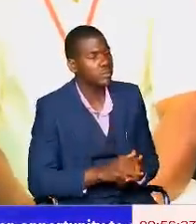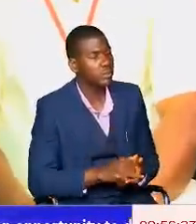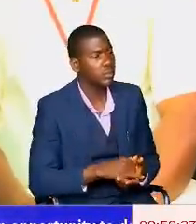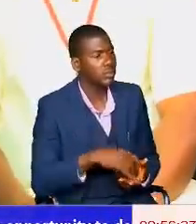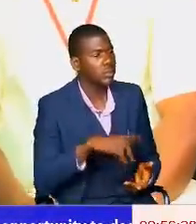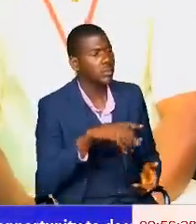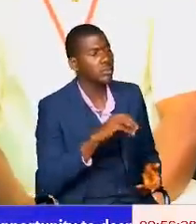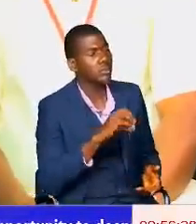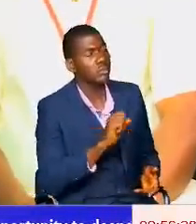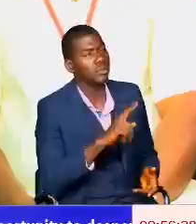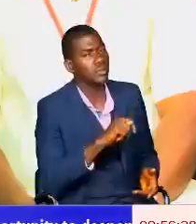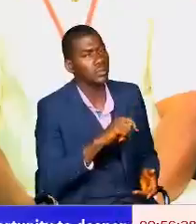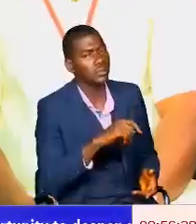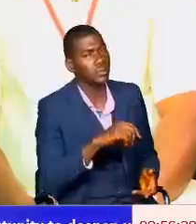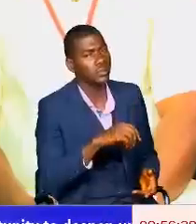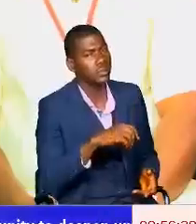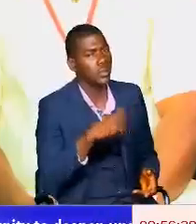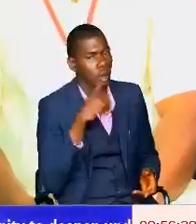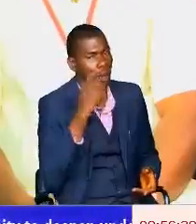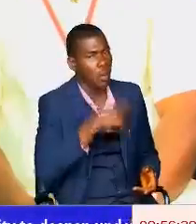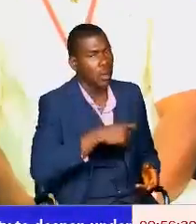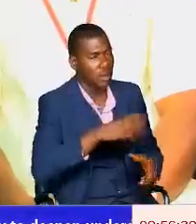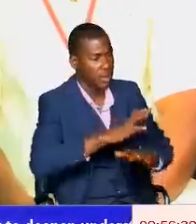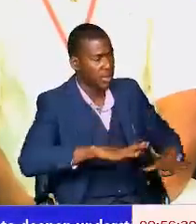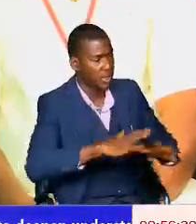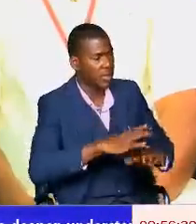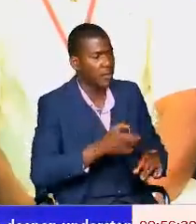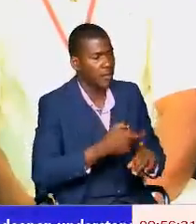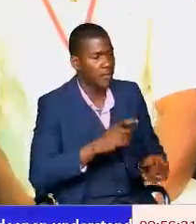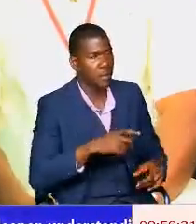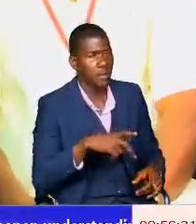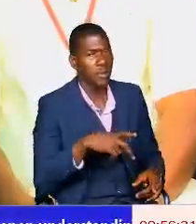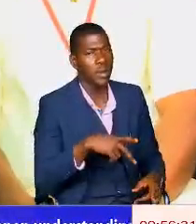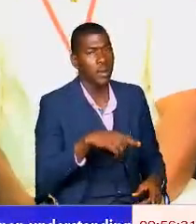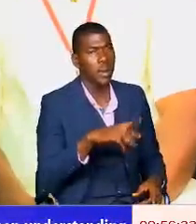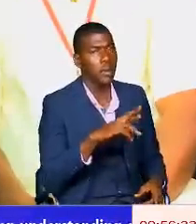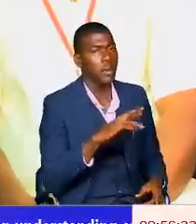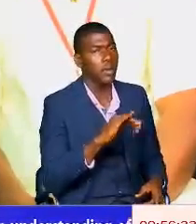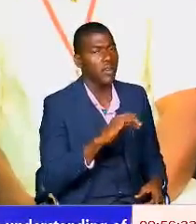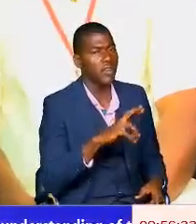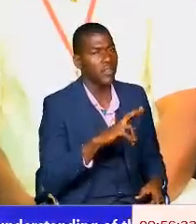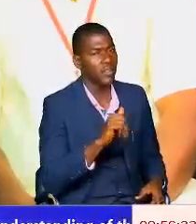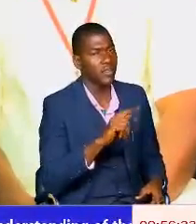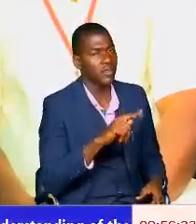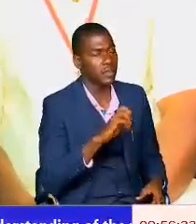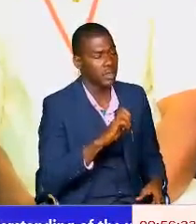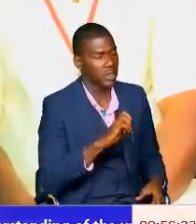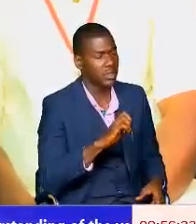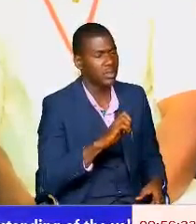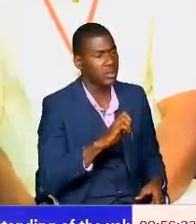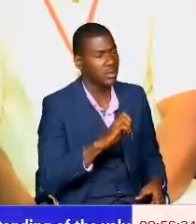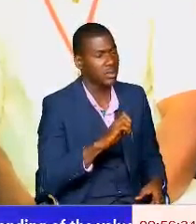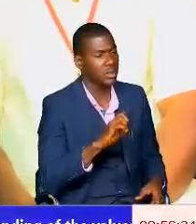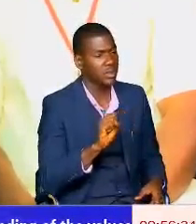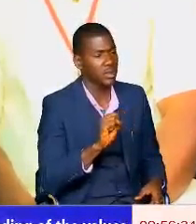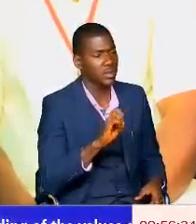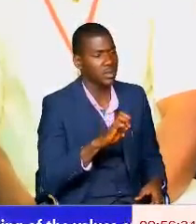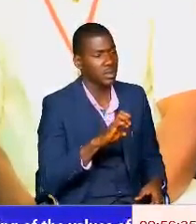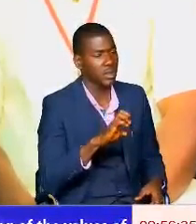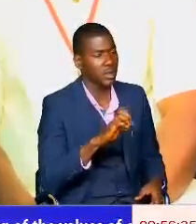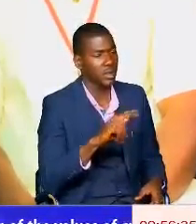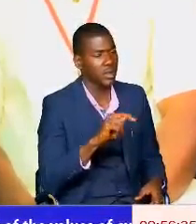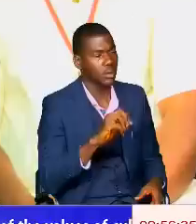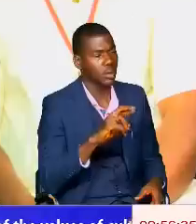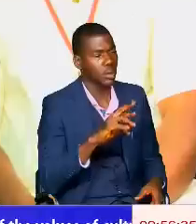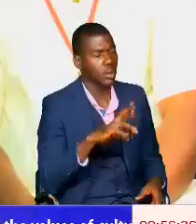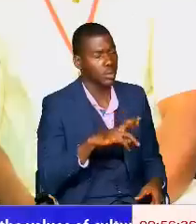Postmaster General we have now is from the private sector background. And it's a very, very, is a successful entrepreneur